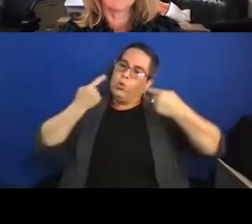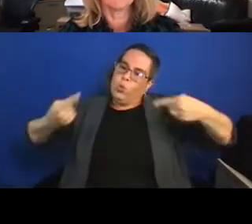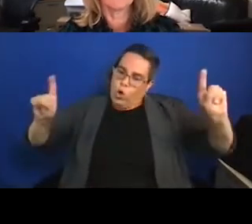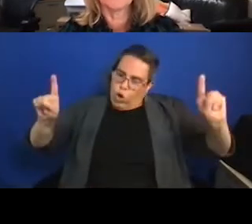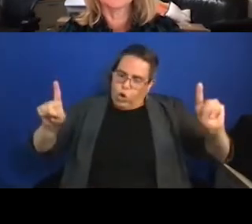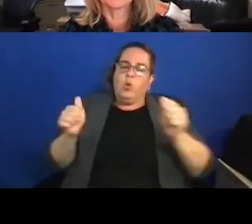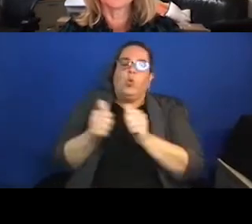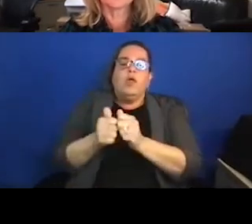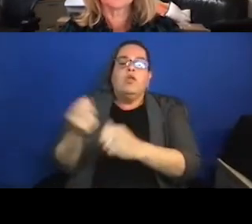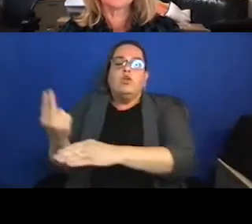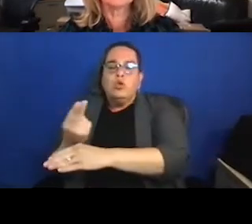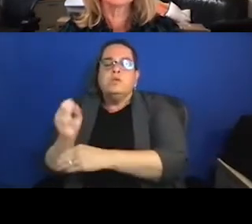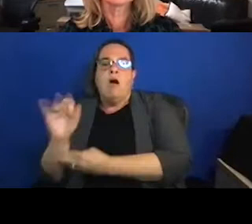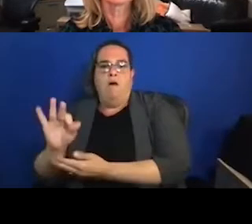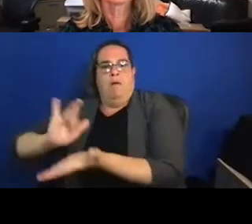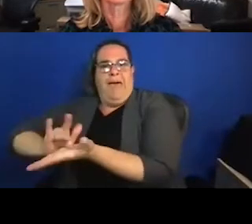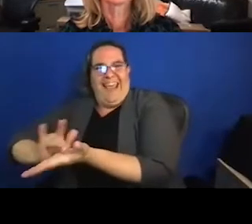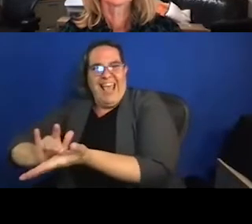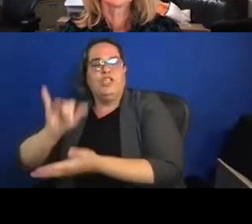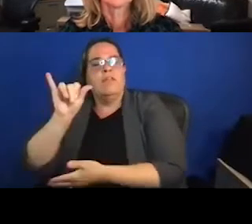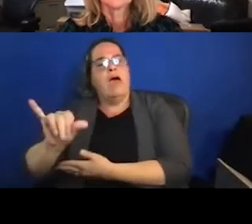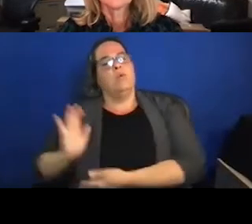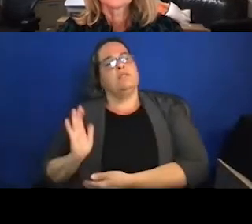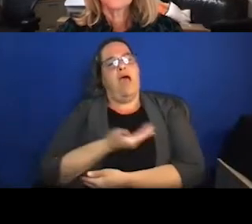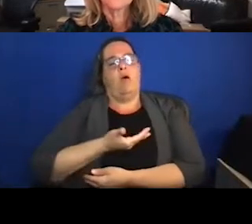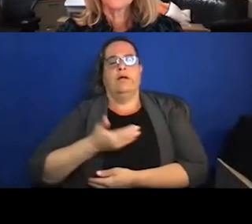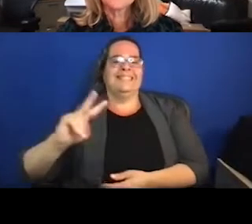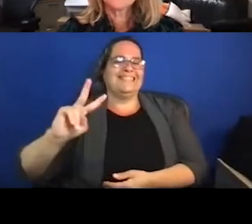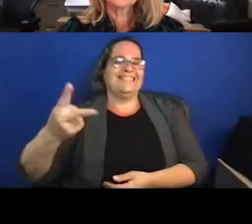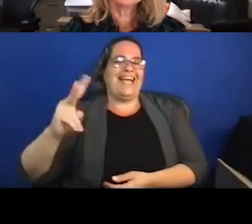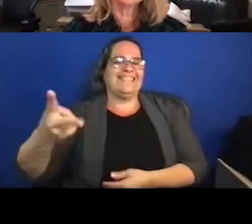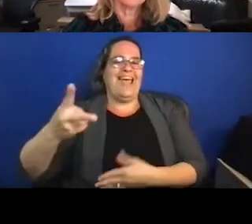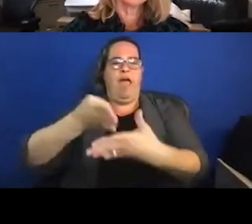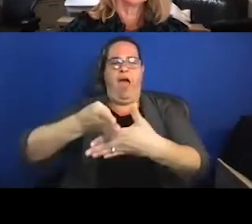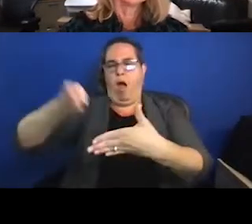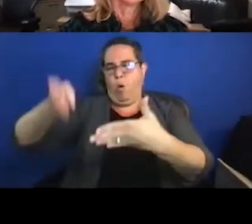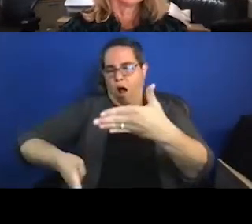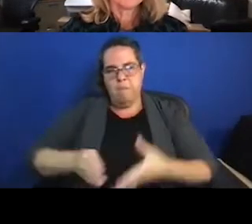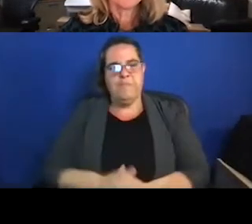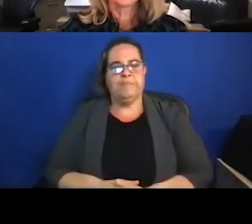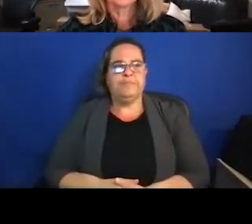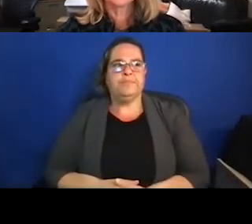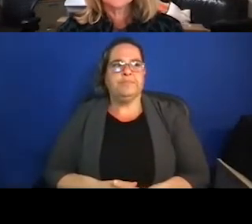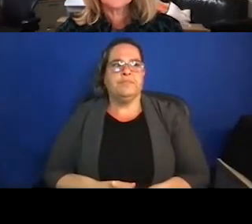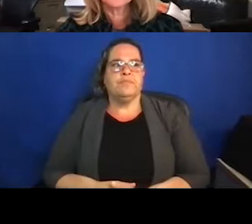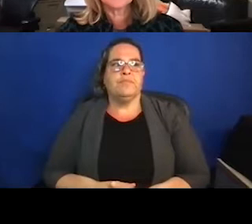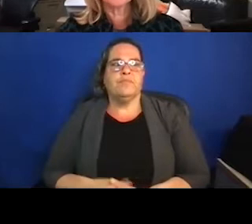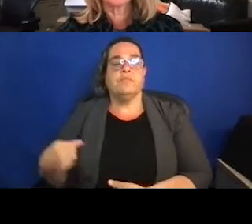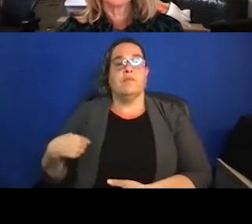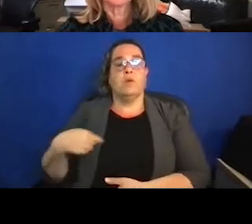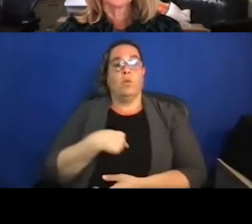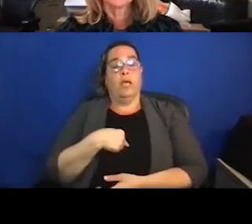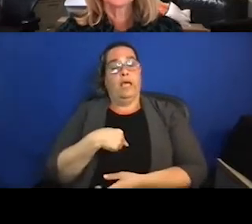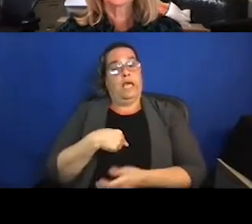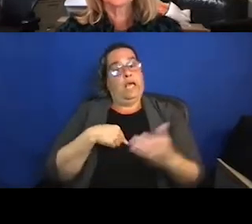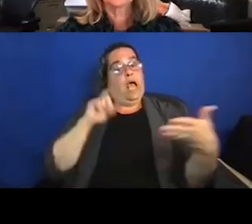rates were higher at the end of 2 years than in treatment as usual. And we thought that this would work by